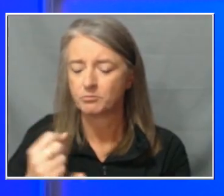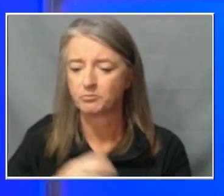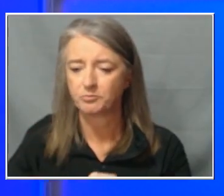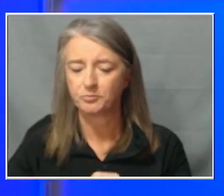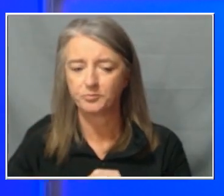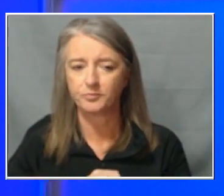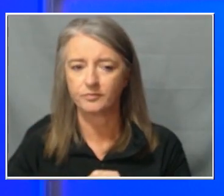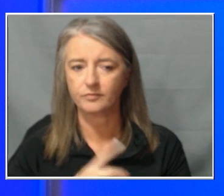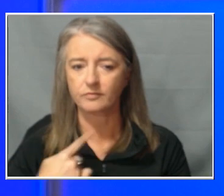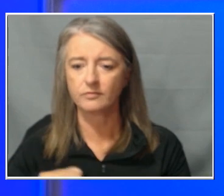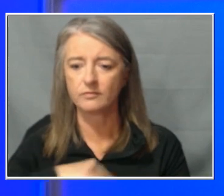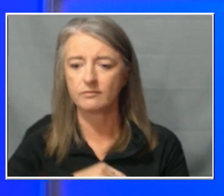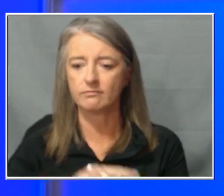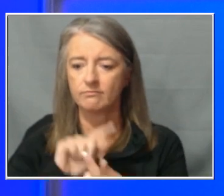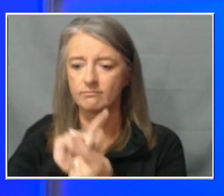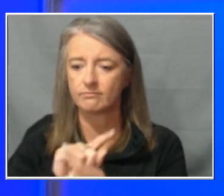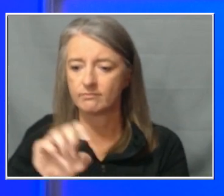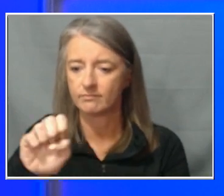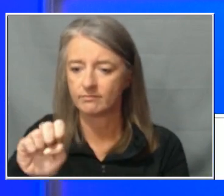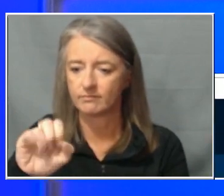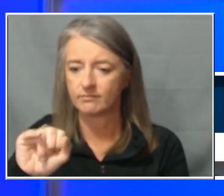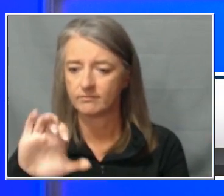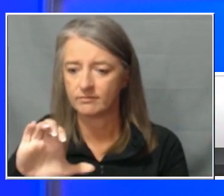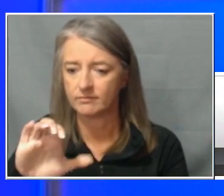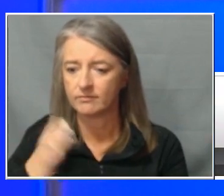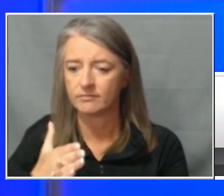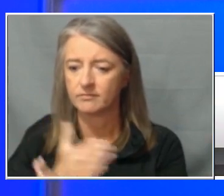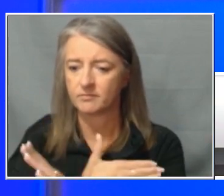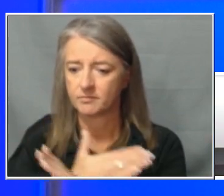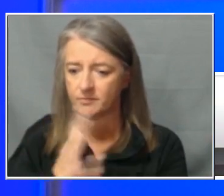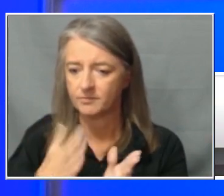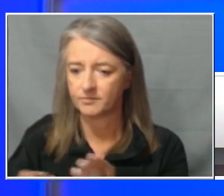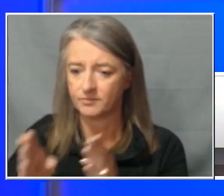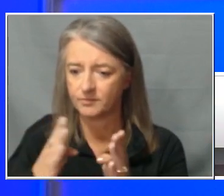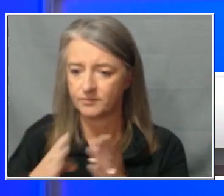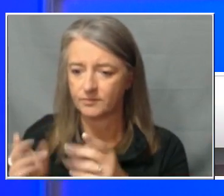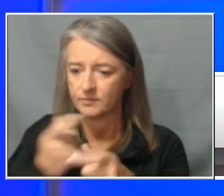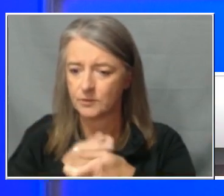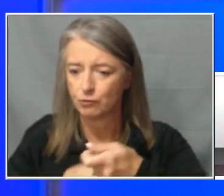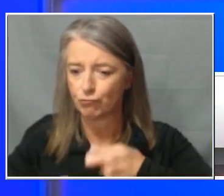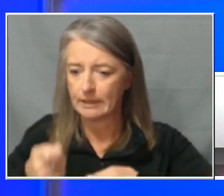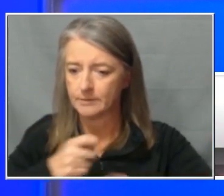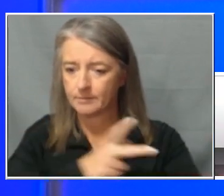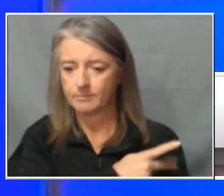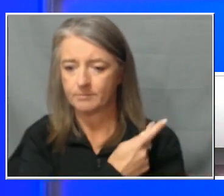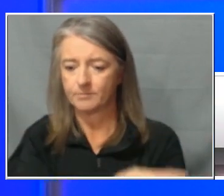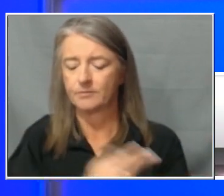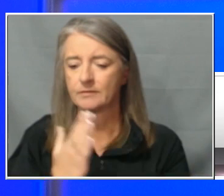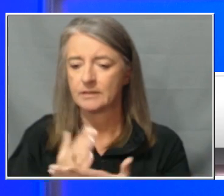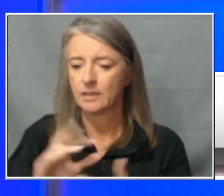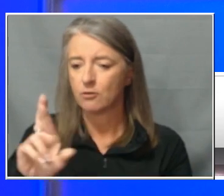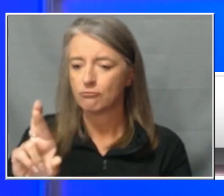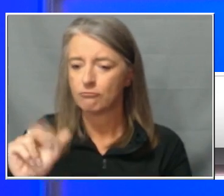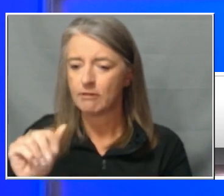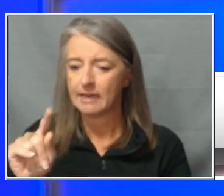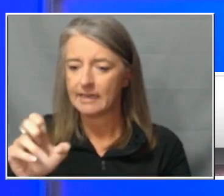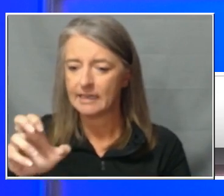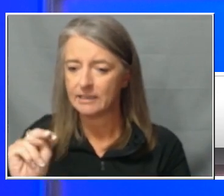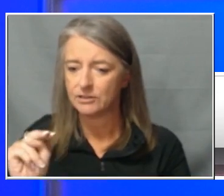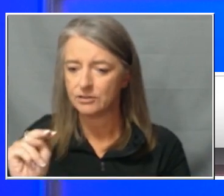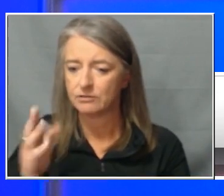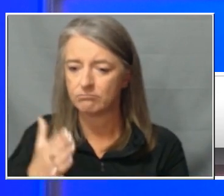we met Eric as part of the preparatory process for transplant. Patients sometimes get radiation as part of their prep regimen